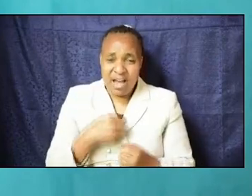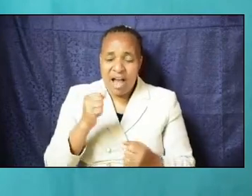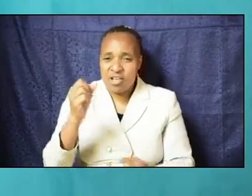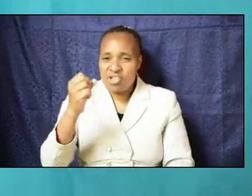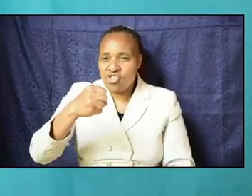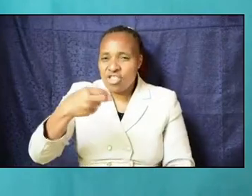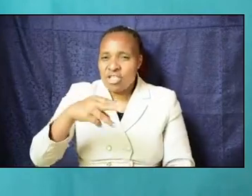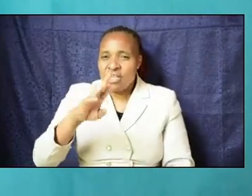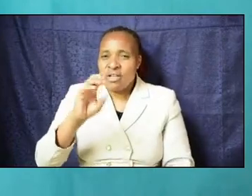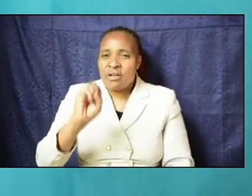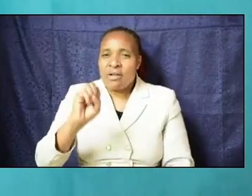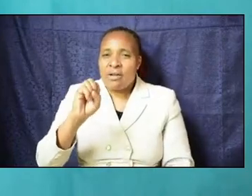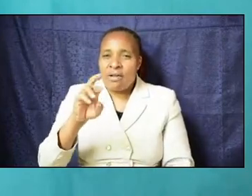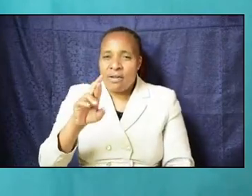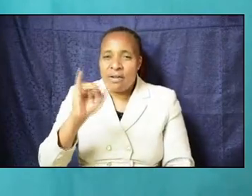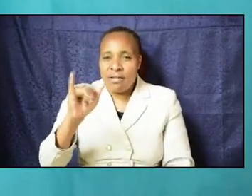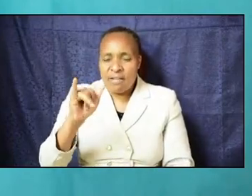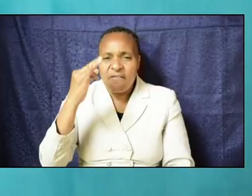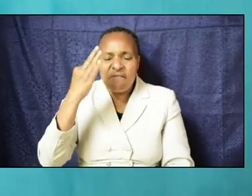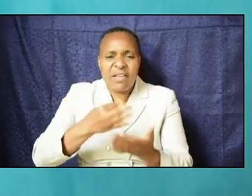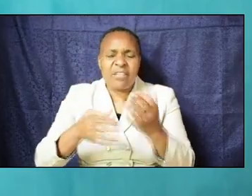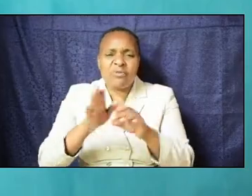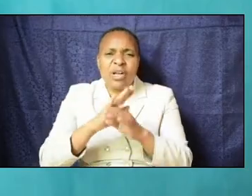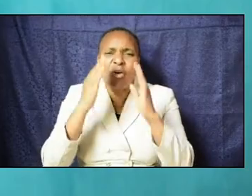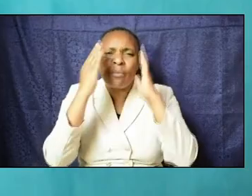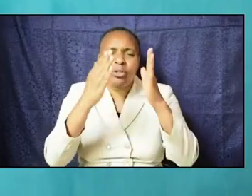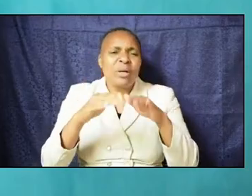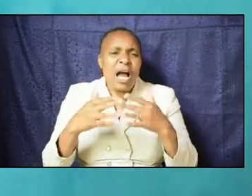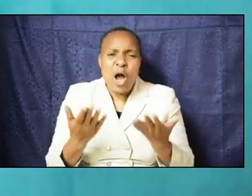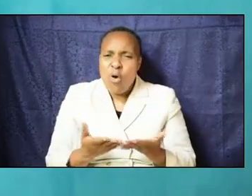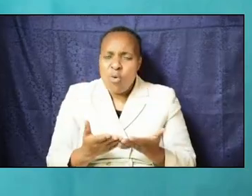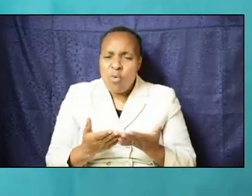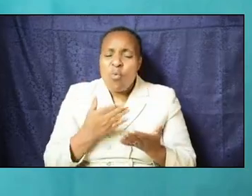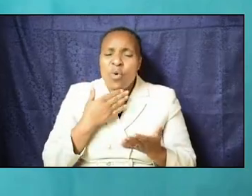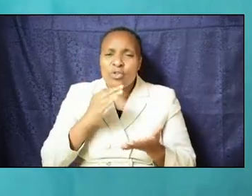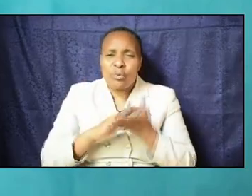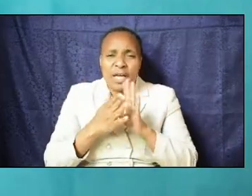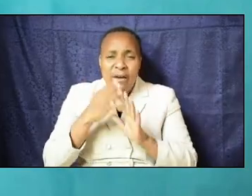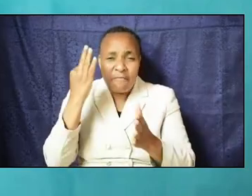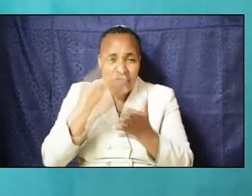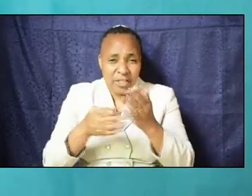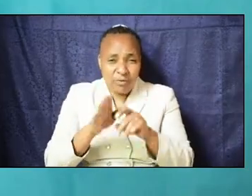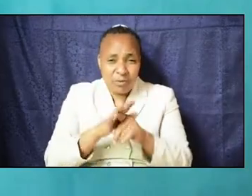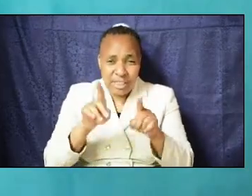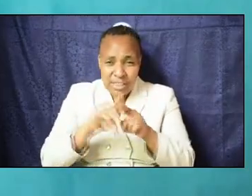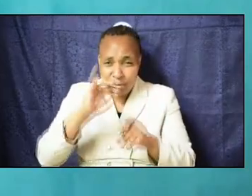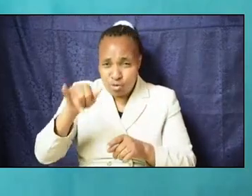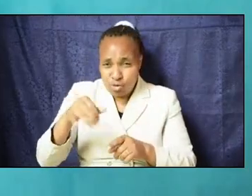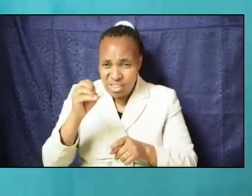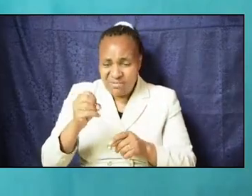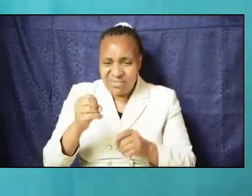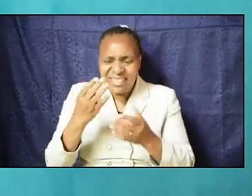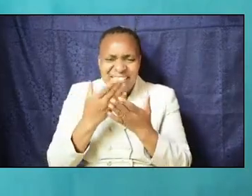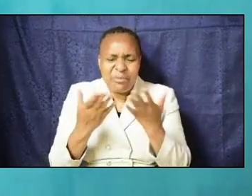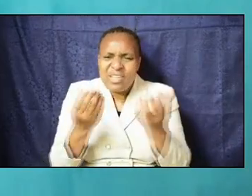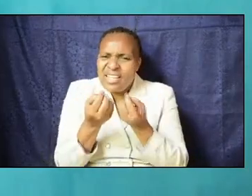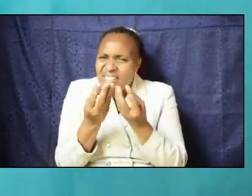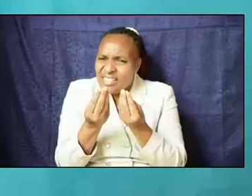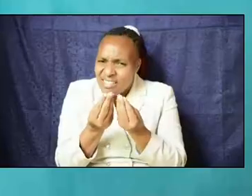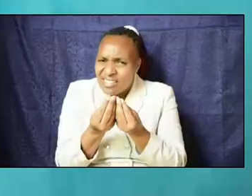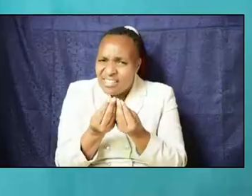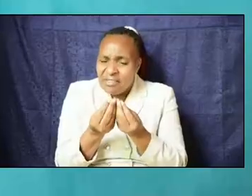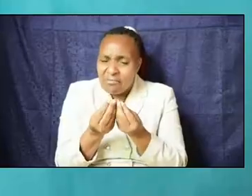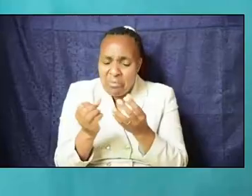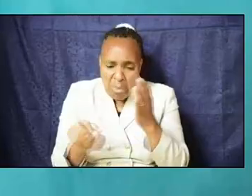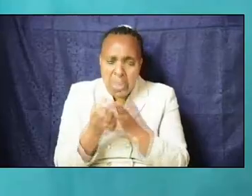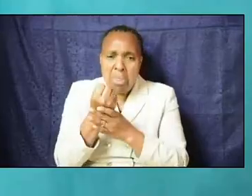to faithfulness being a commitment? We want to be faithful like Joseph, but is this really something easy that we just get up and